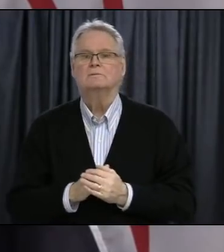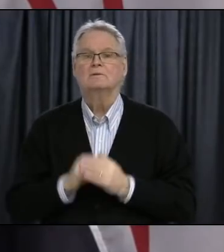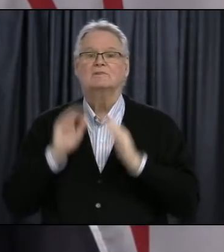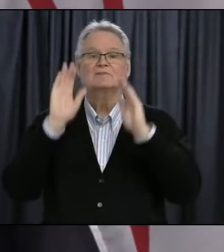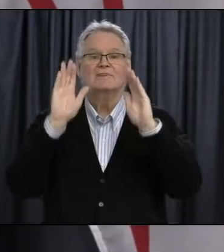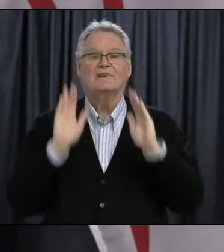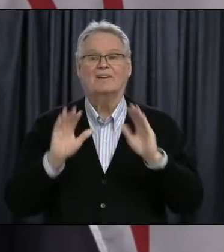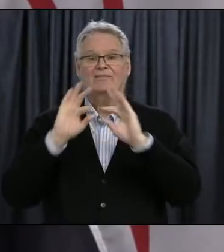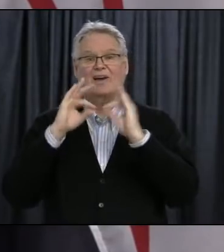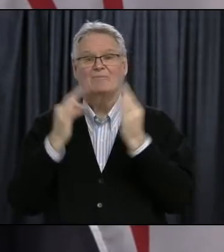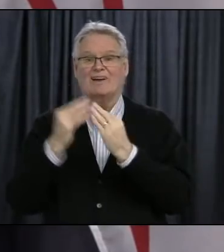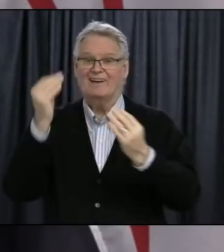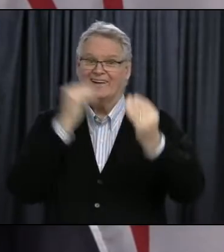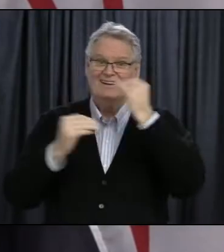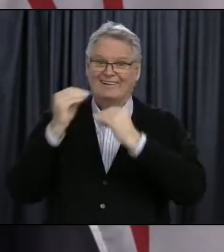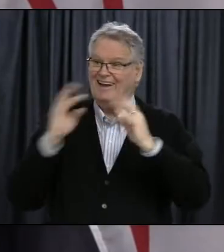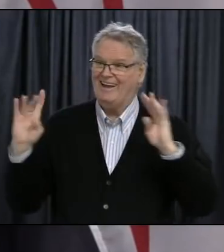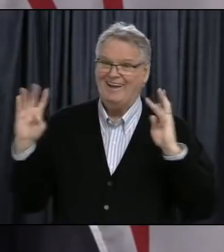acceptable.